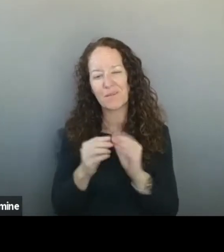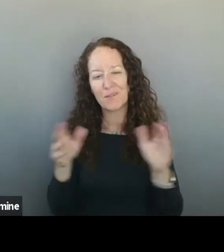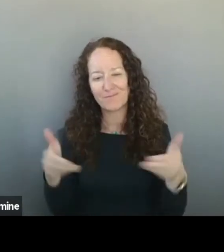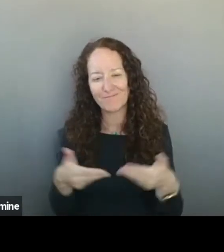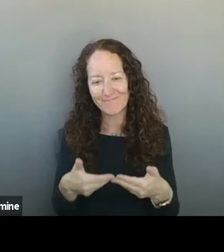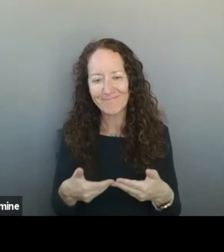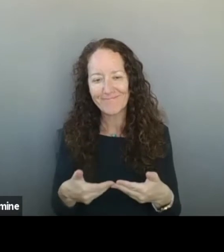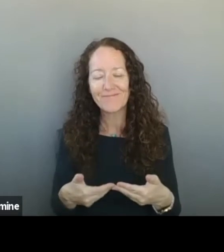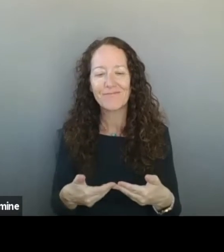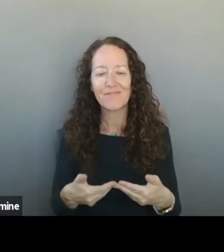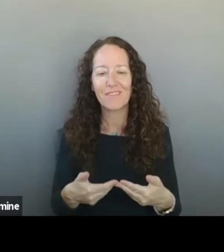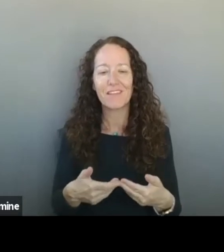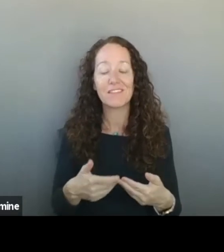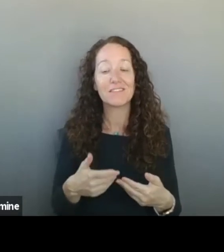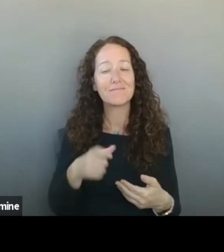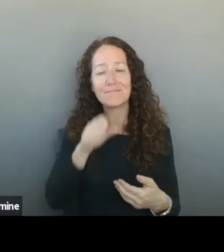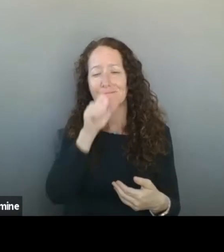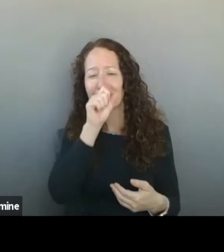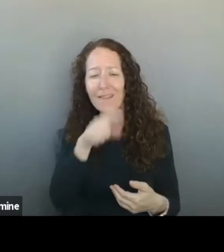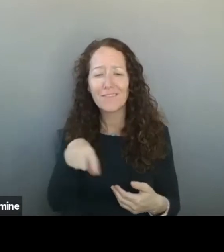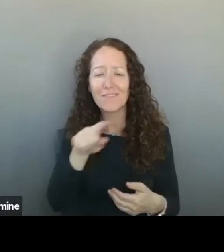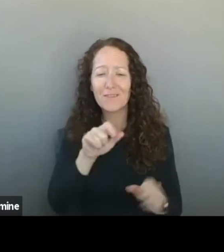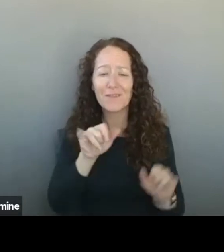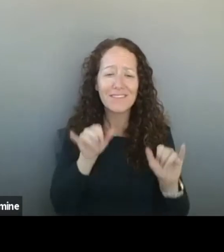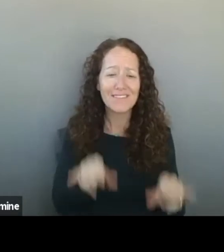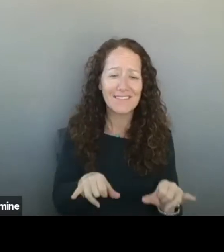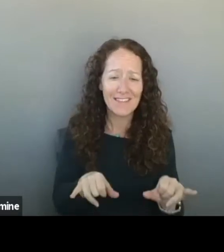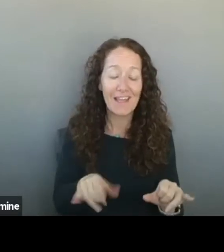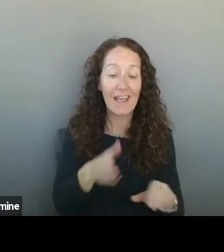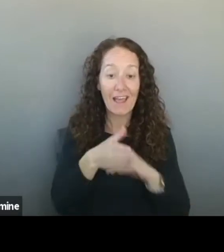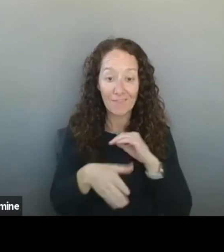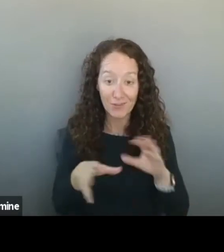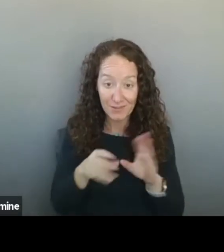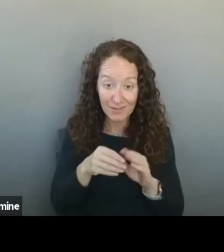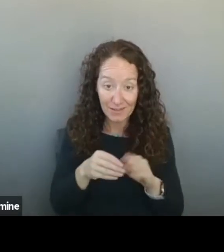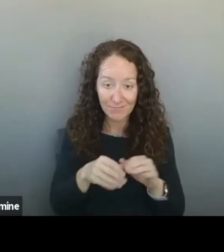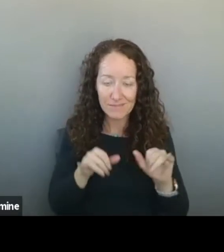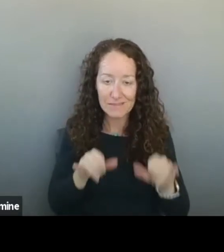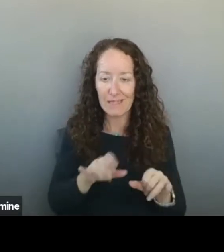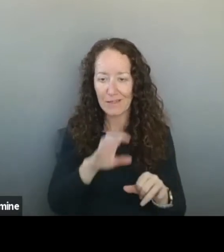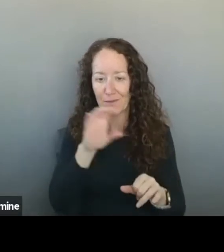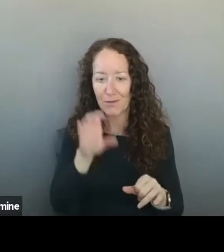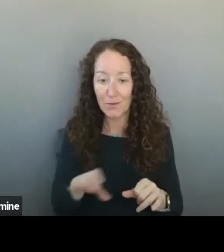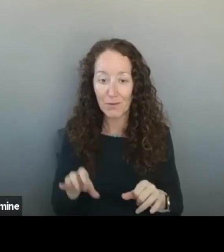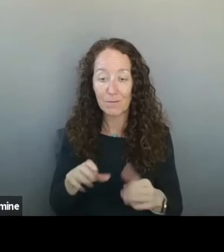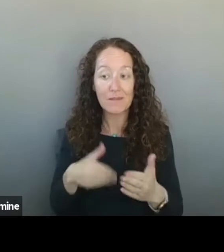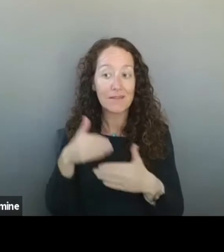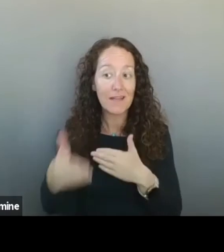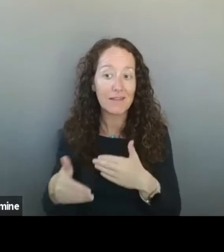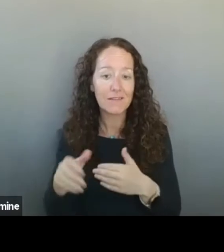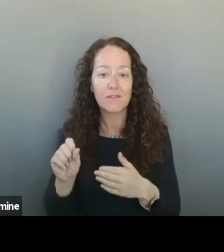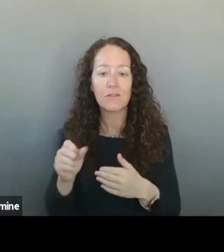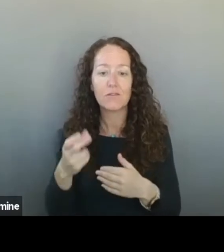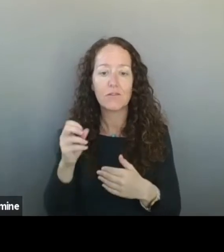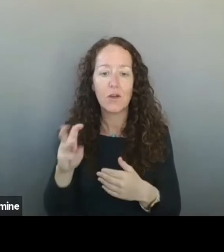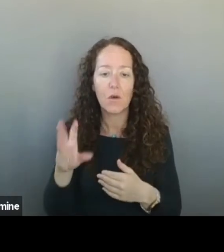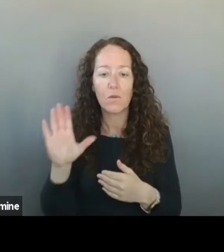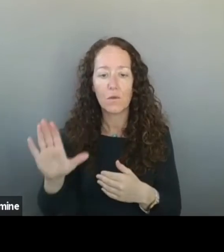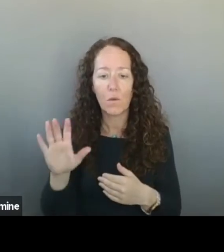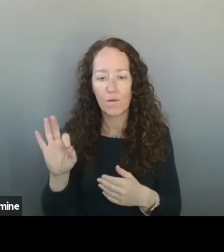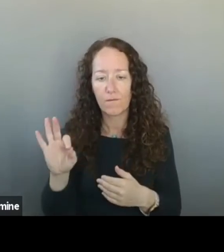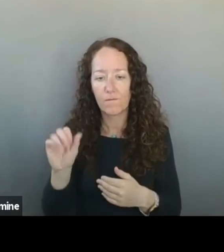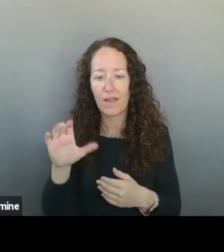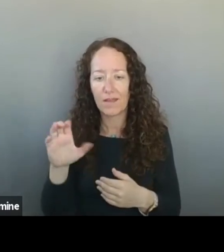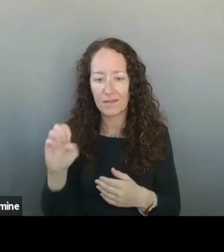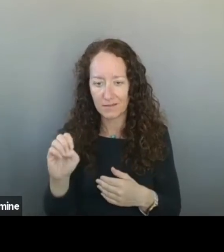you all to stick around in the Zoom webinar directly after the session for Show Your Face. That's our post-session chat. Today